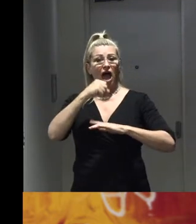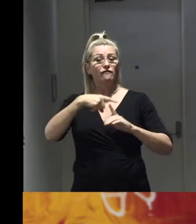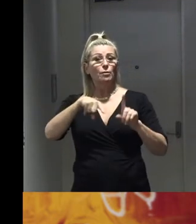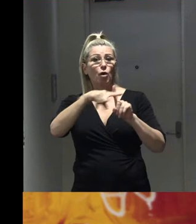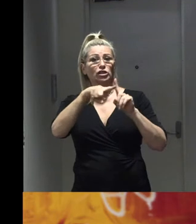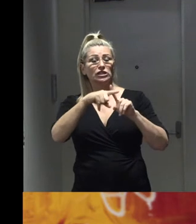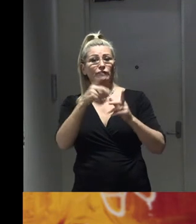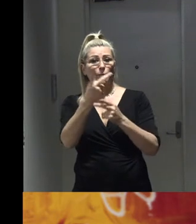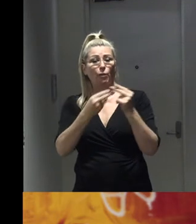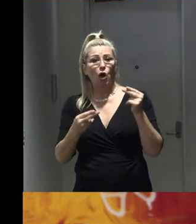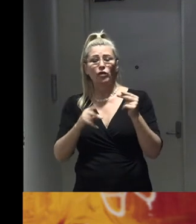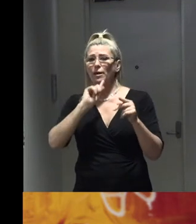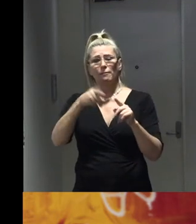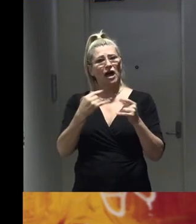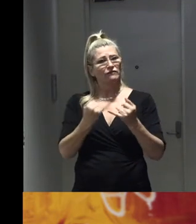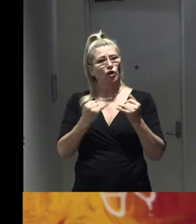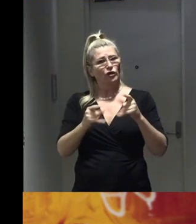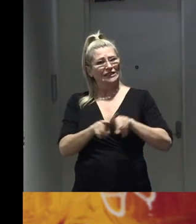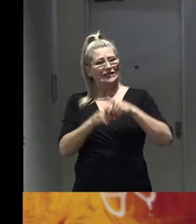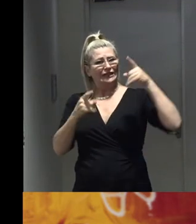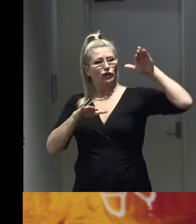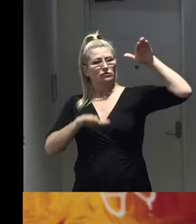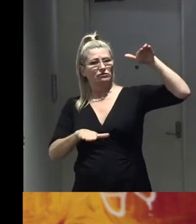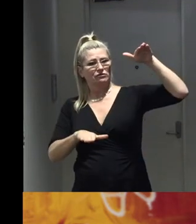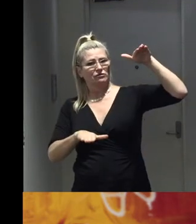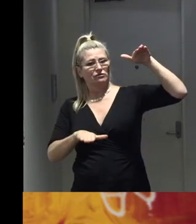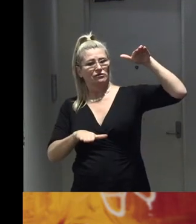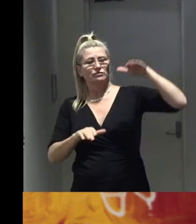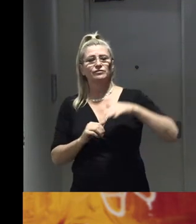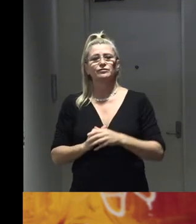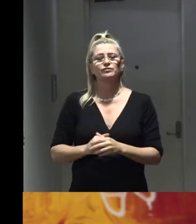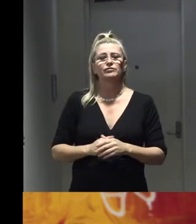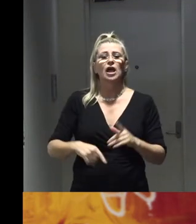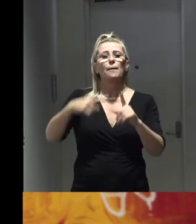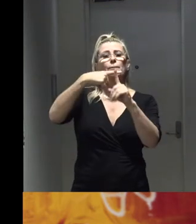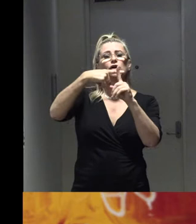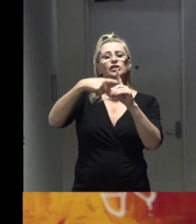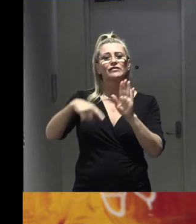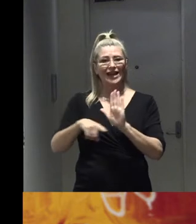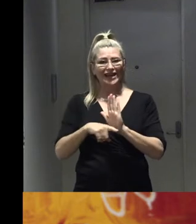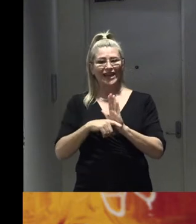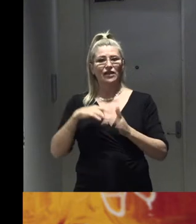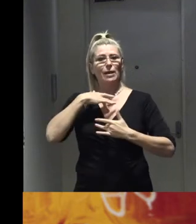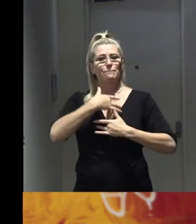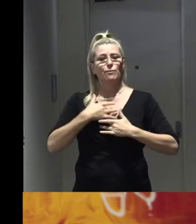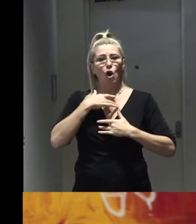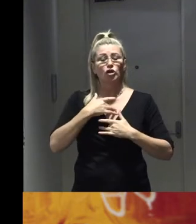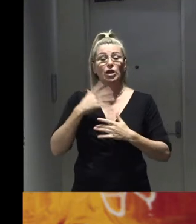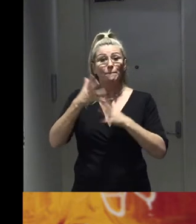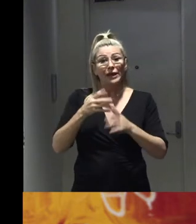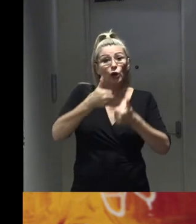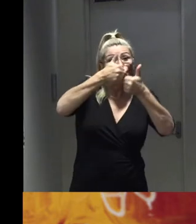emotions, but are quite distinct feeling states. Positive and negative emotions are not in themselves good or